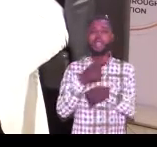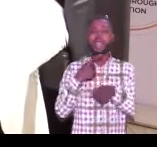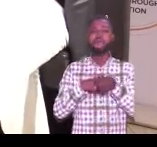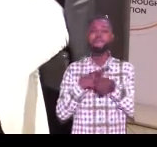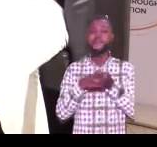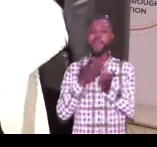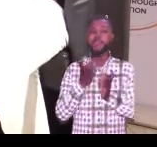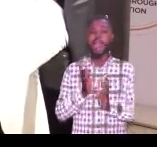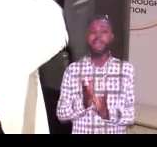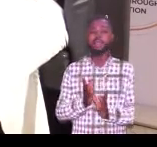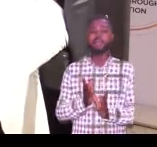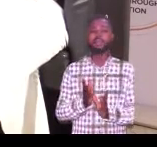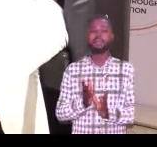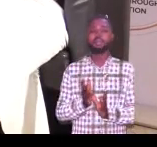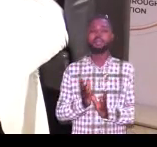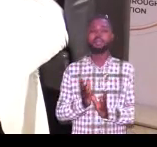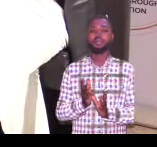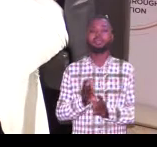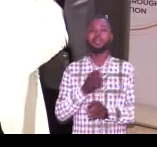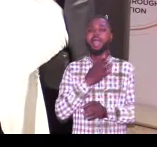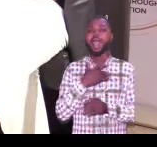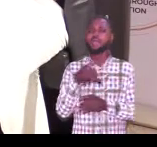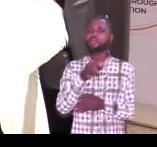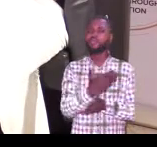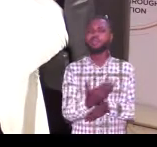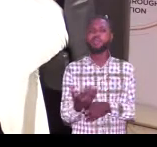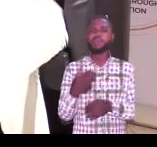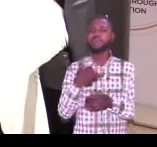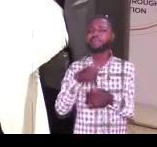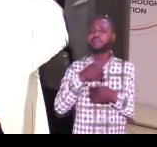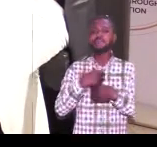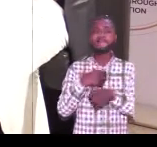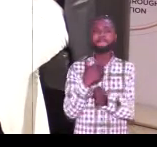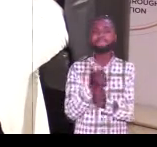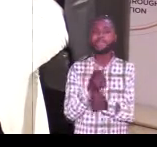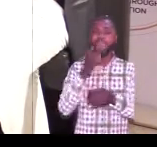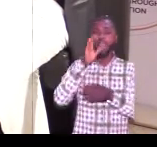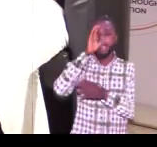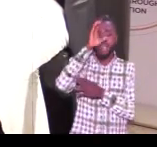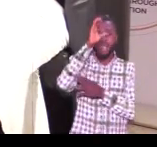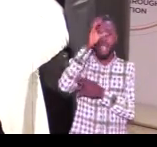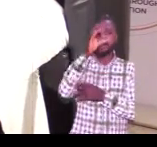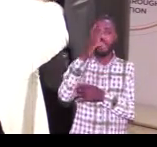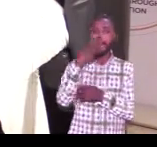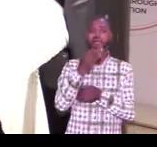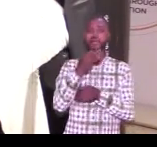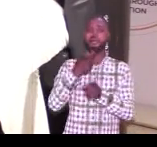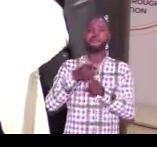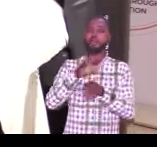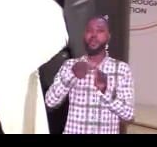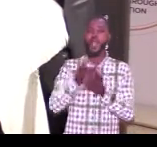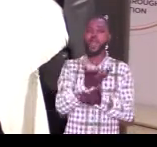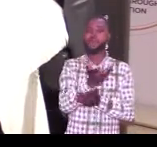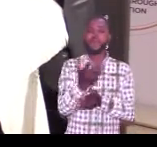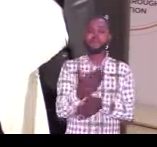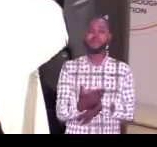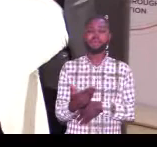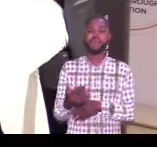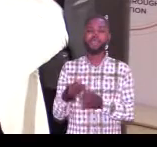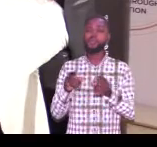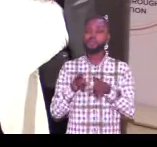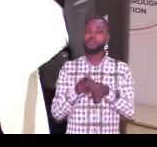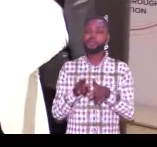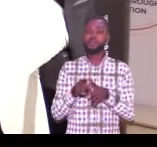to be a footballer. Mm-hmm. And those things, they make a lot of money. They made career of all these things now. All those areas